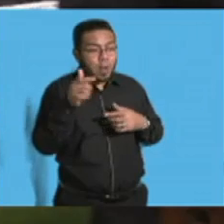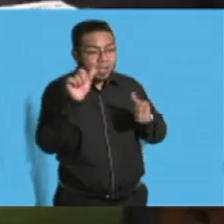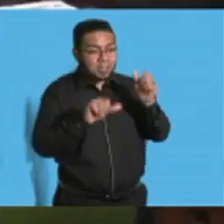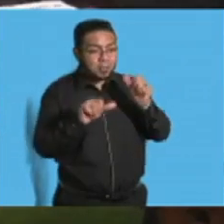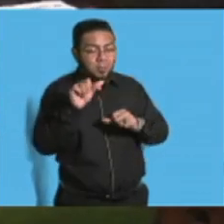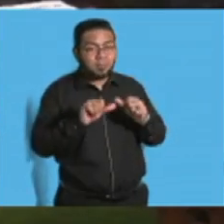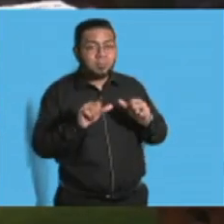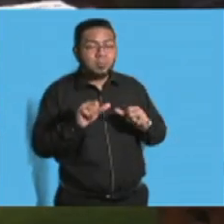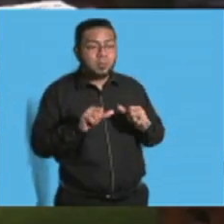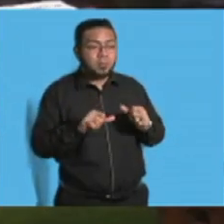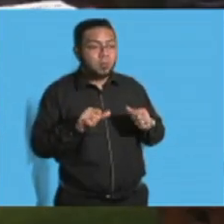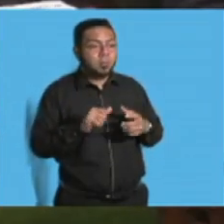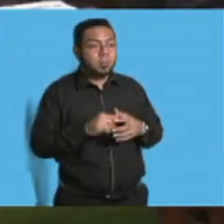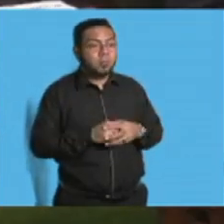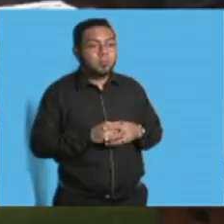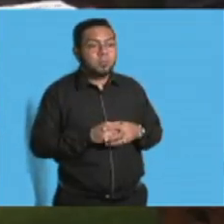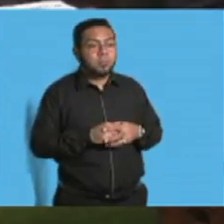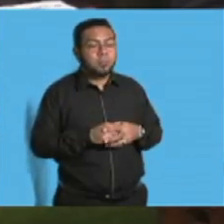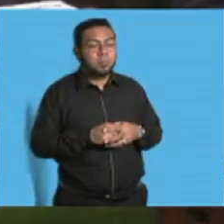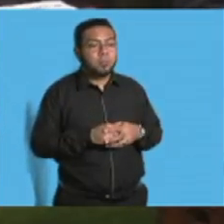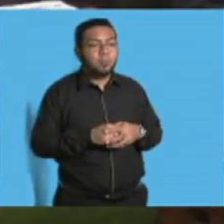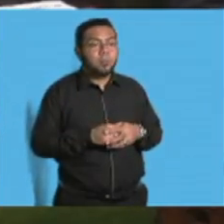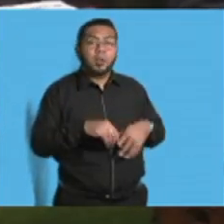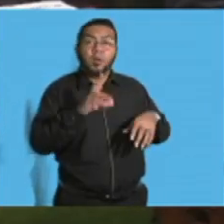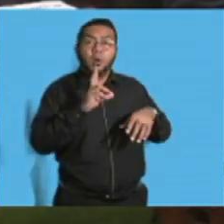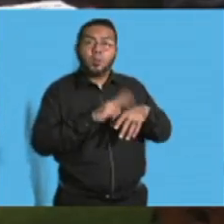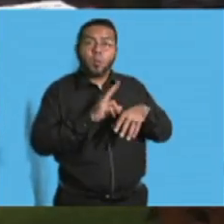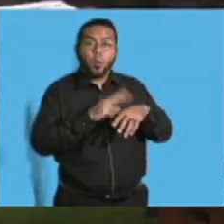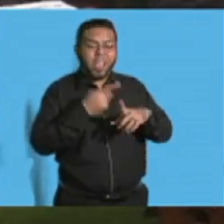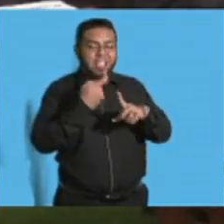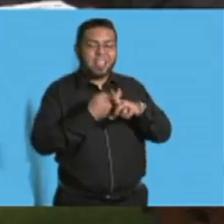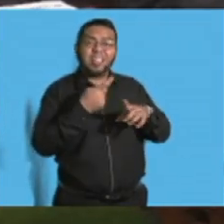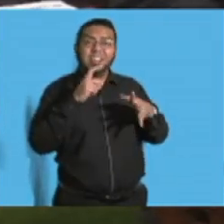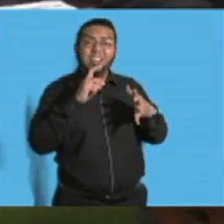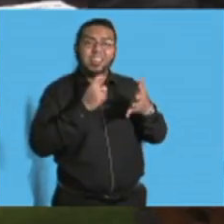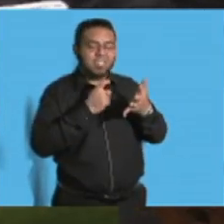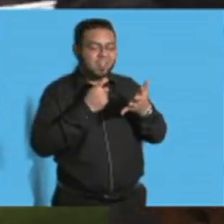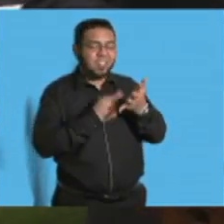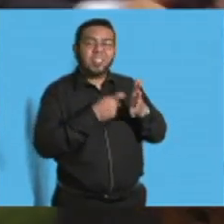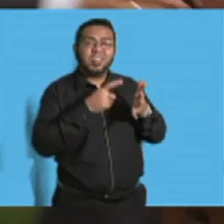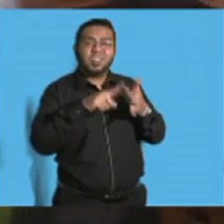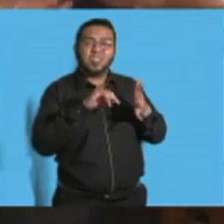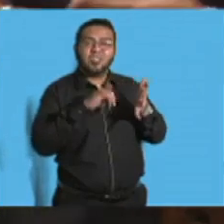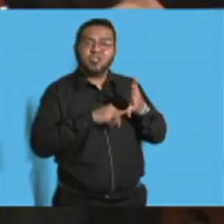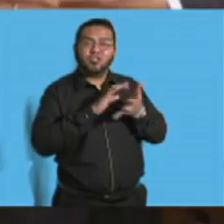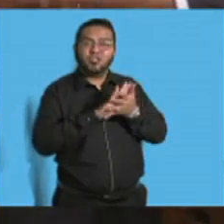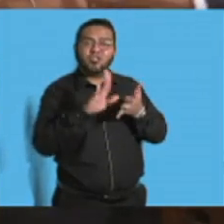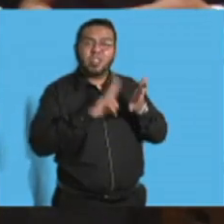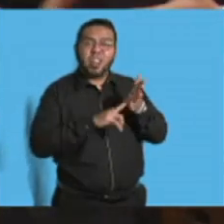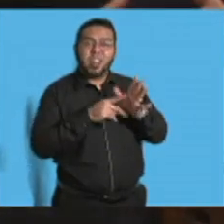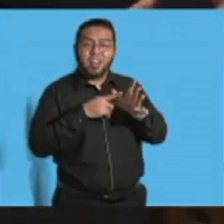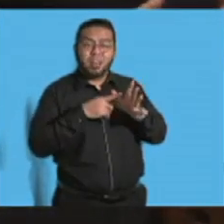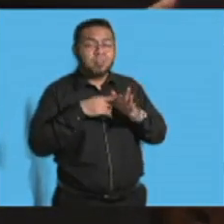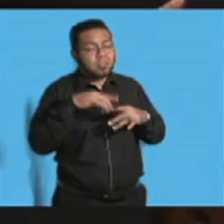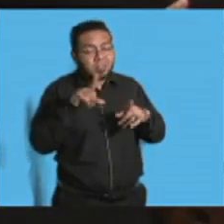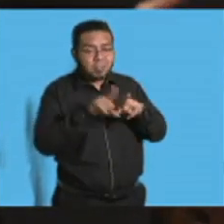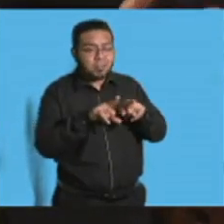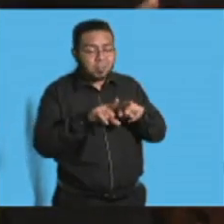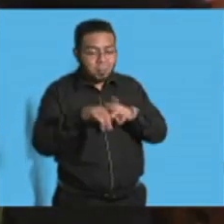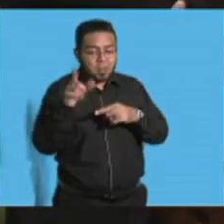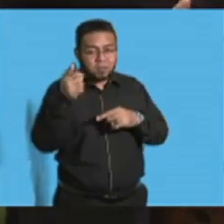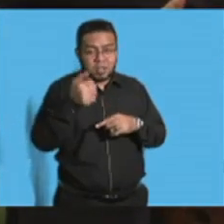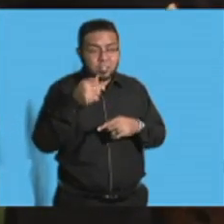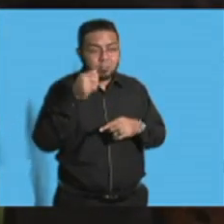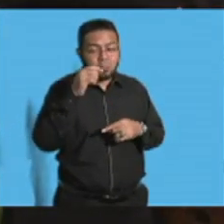Dr. Ambrish Krishnan, who is the only nephrologist in the Southern Pacific, we worked with him. He tells us there's about 600 patients that